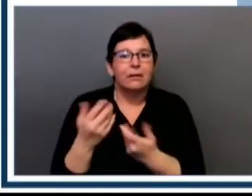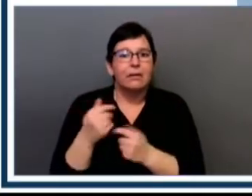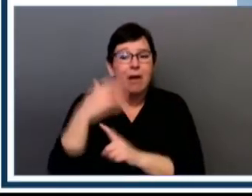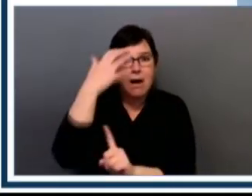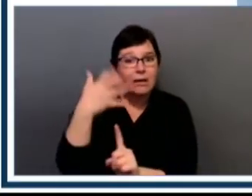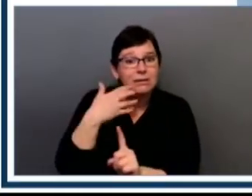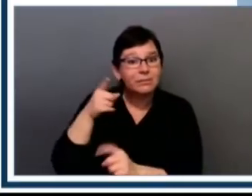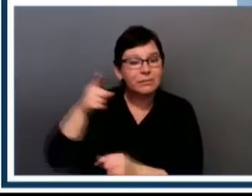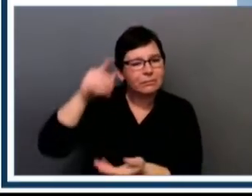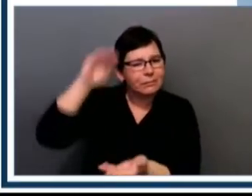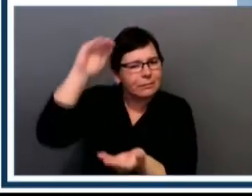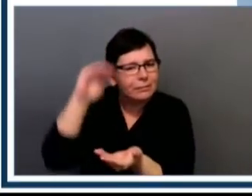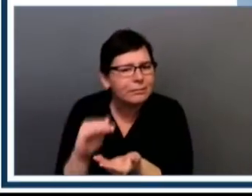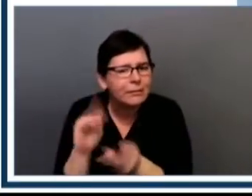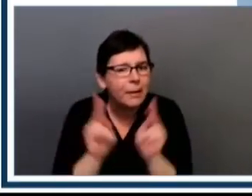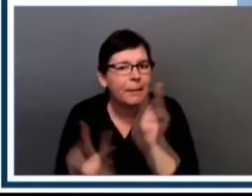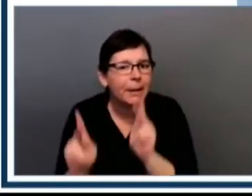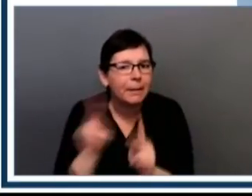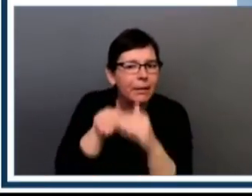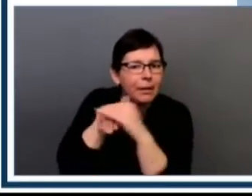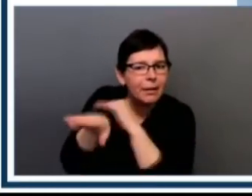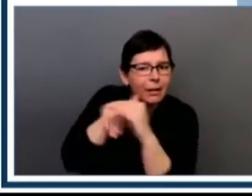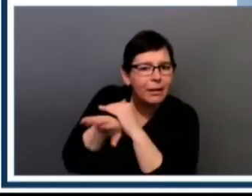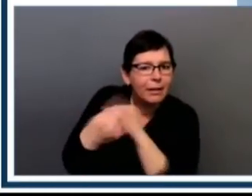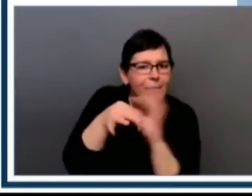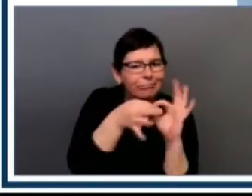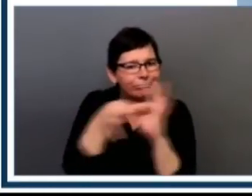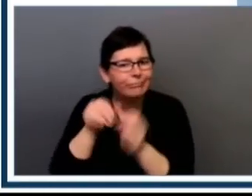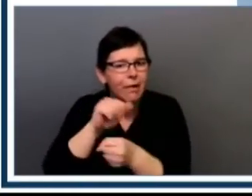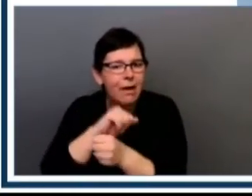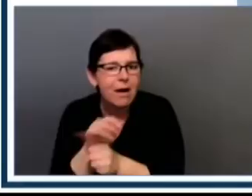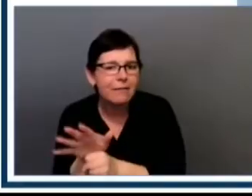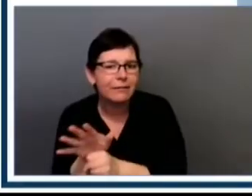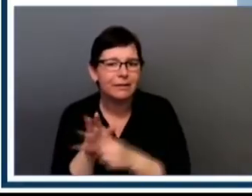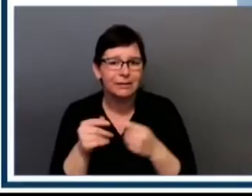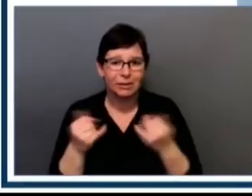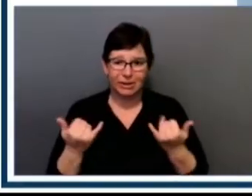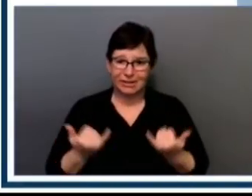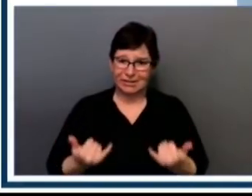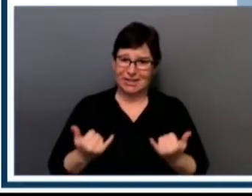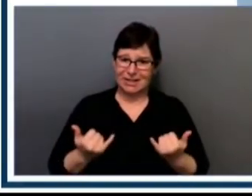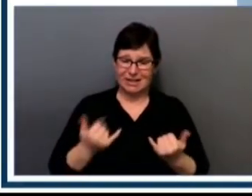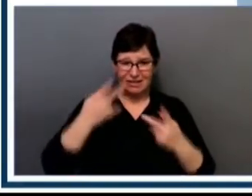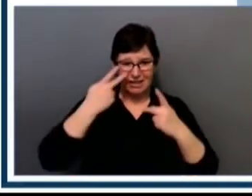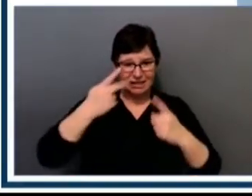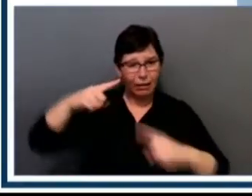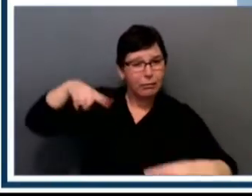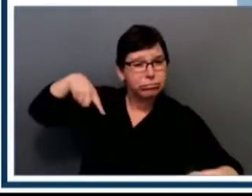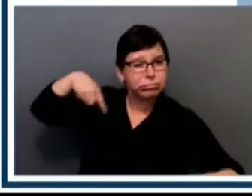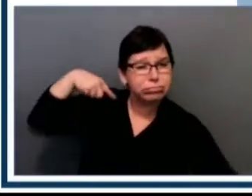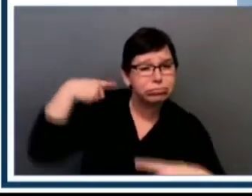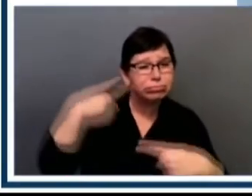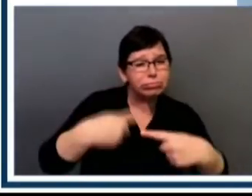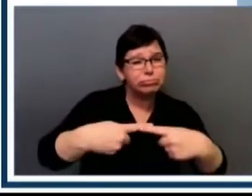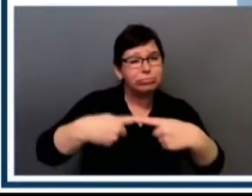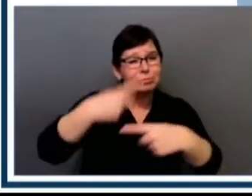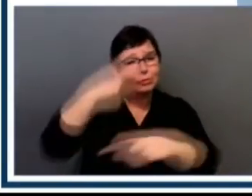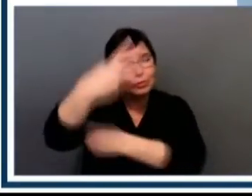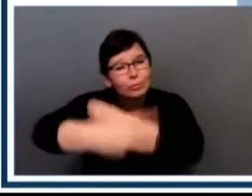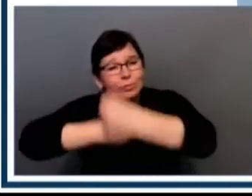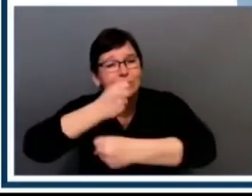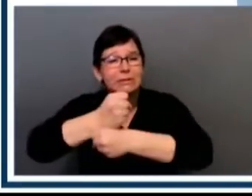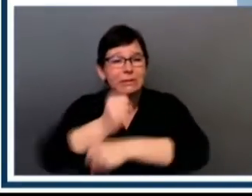years. The sacrifices you've all made as individuals. The public health measures we've deployed when we needed